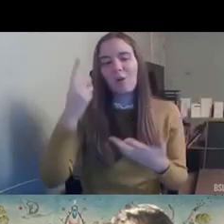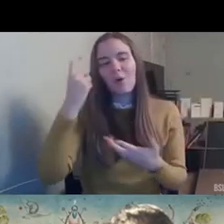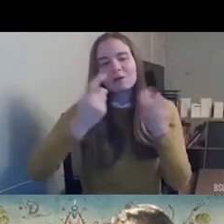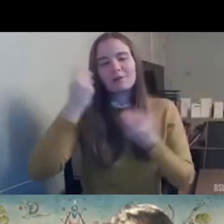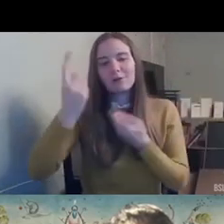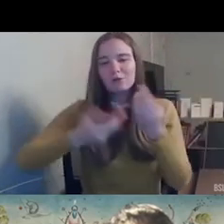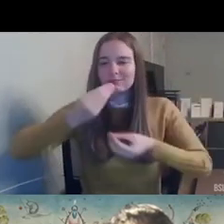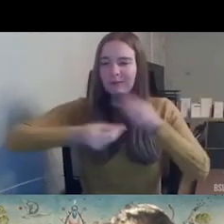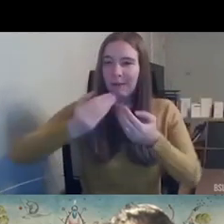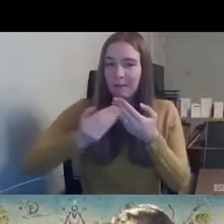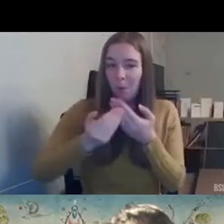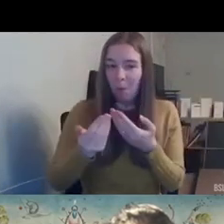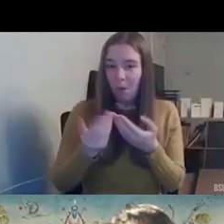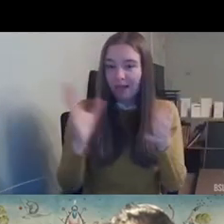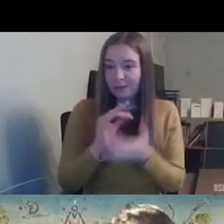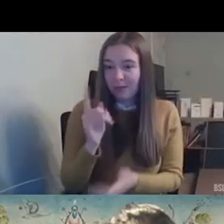about that.